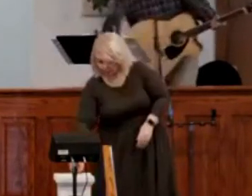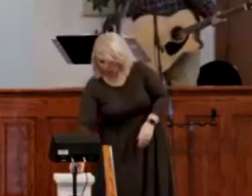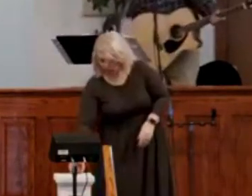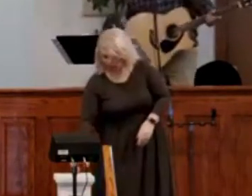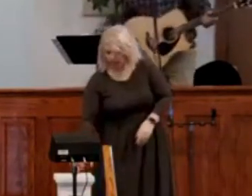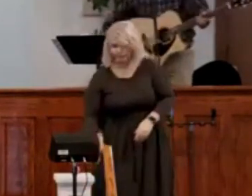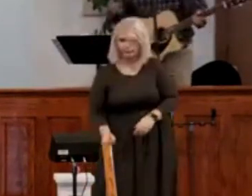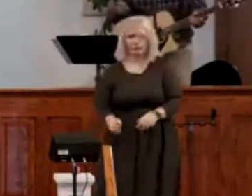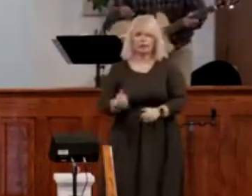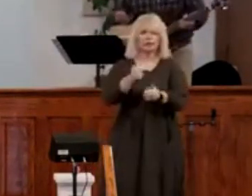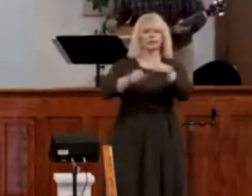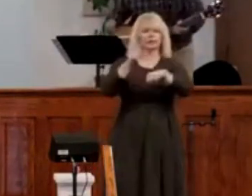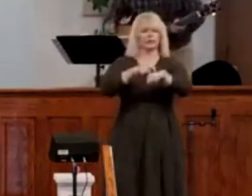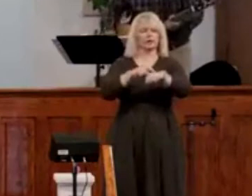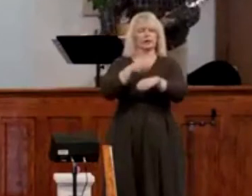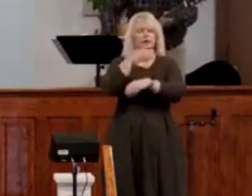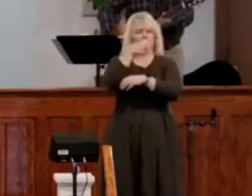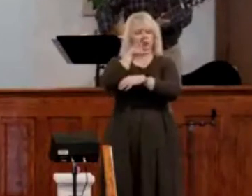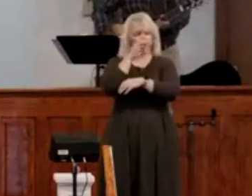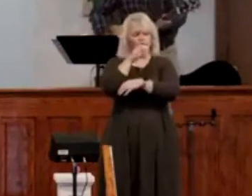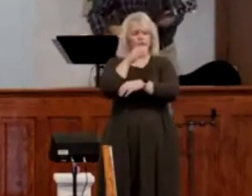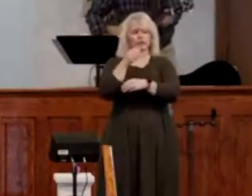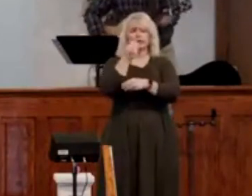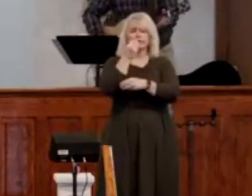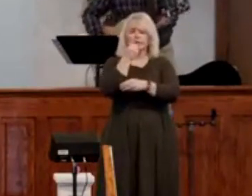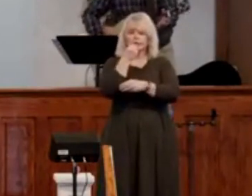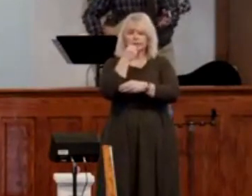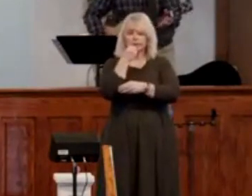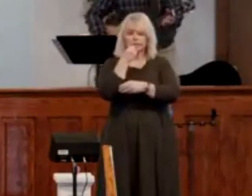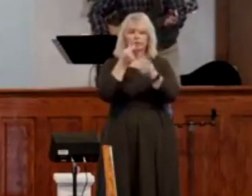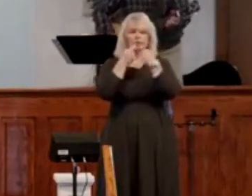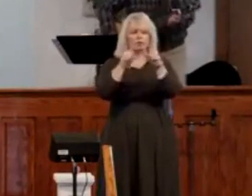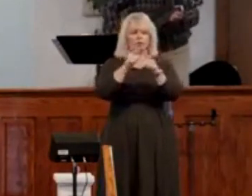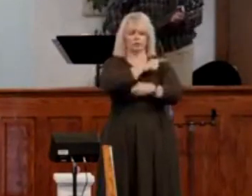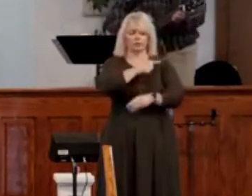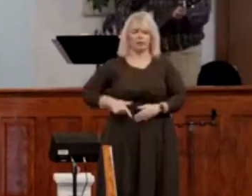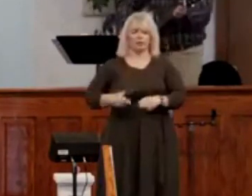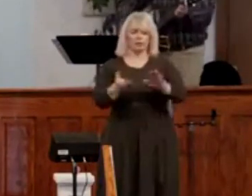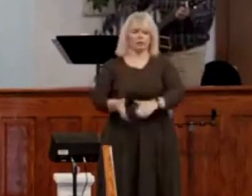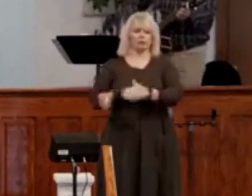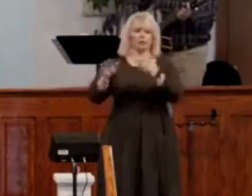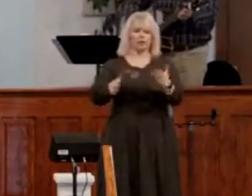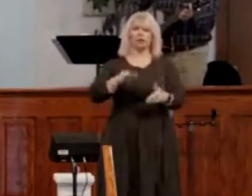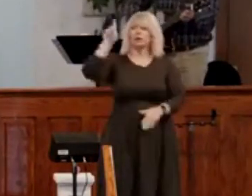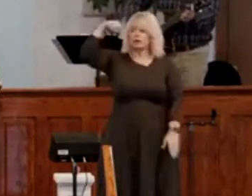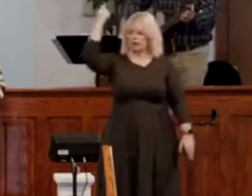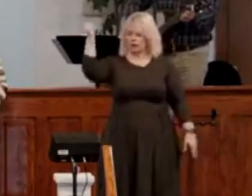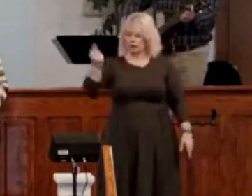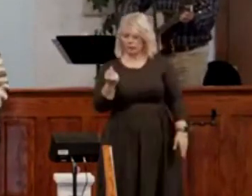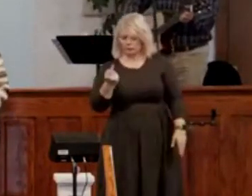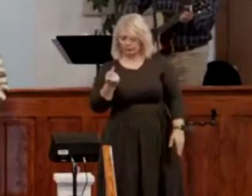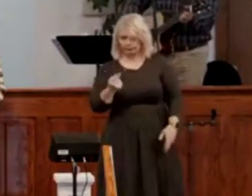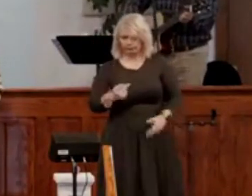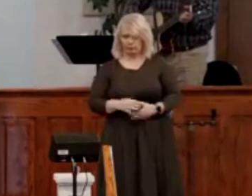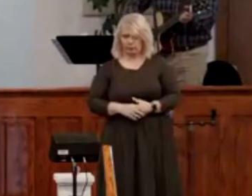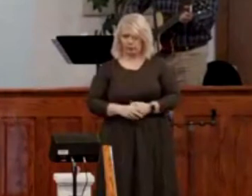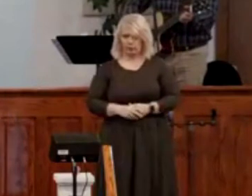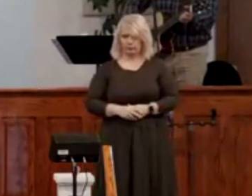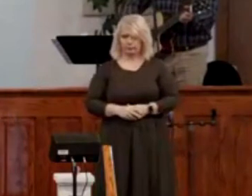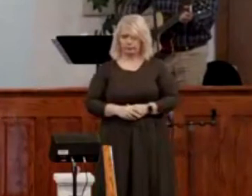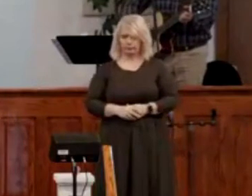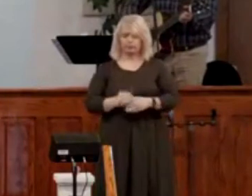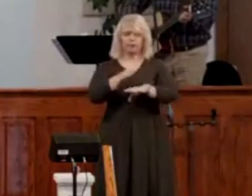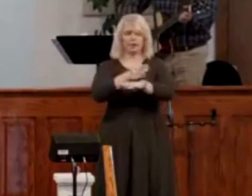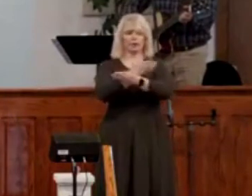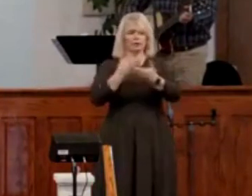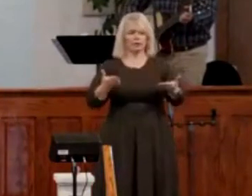For every time you eat this bread and drink this cup, you are announcing the Lord's death until he comes again. The next